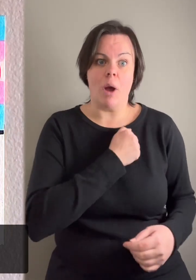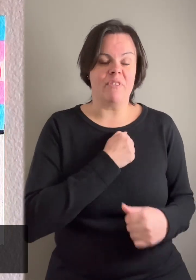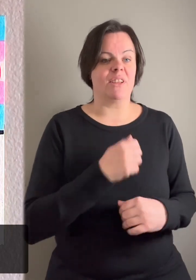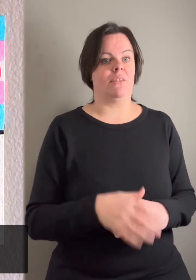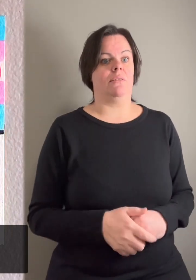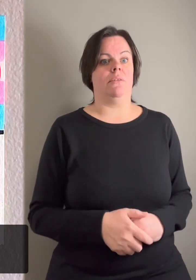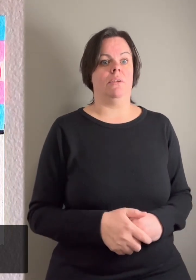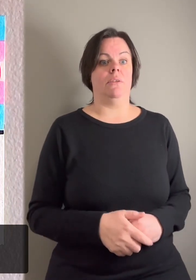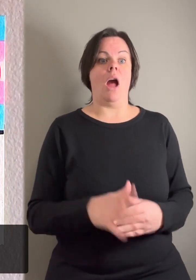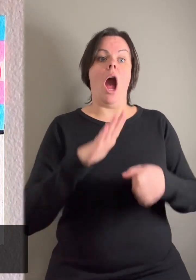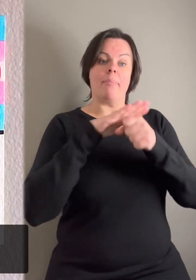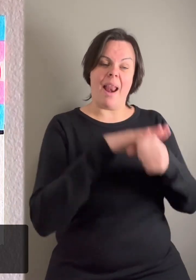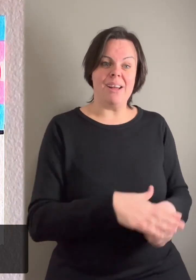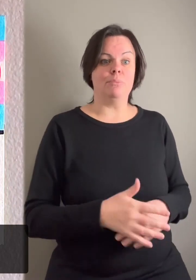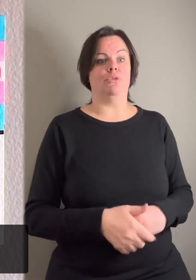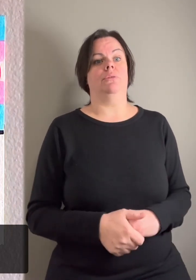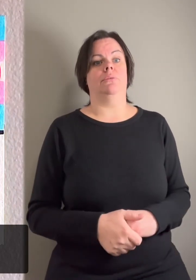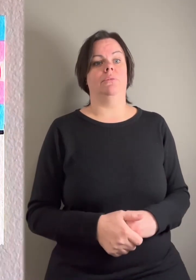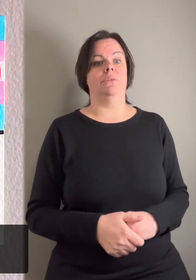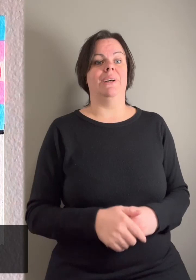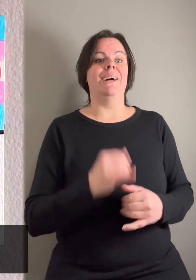queerphobia and transphobia,